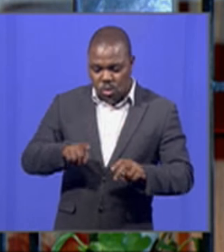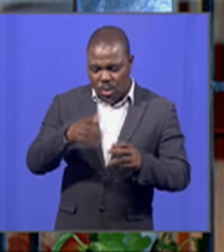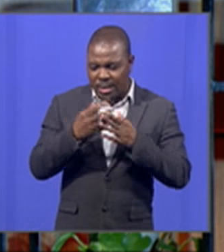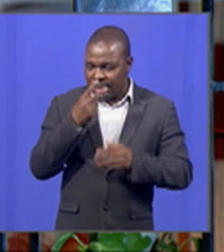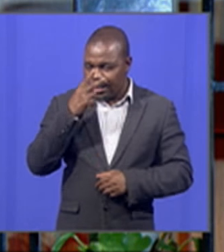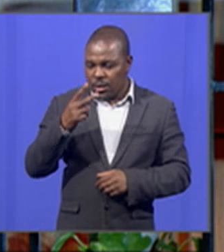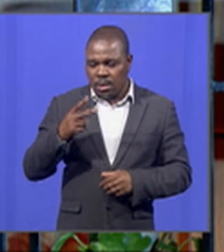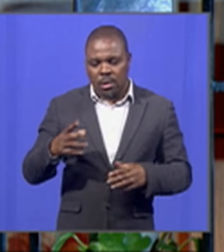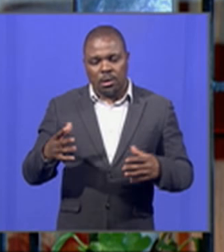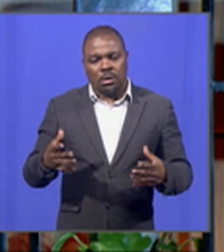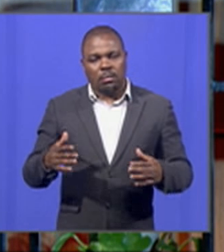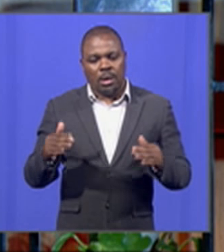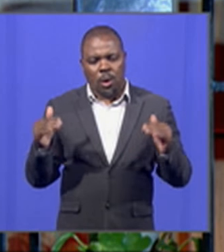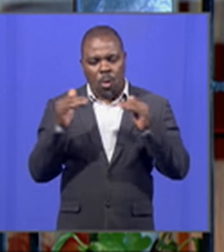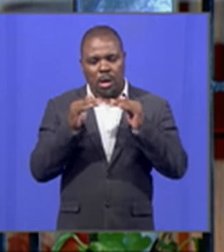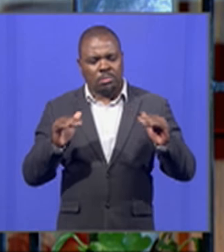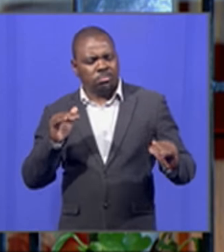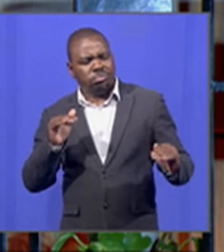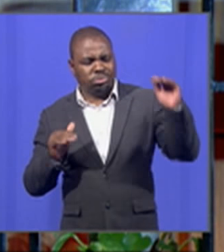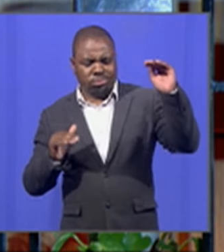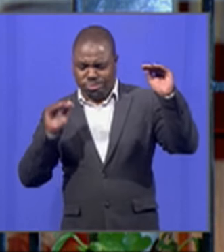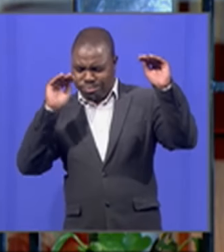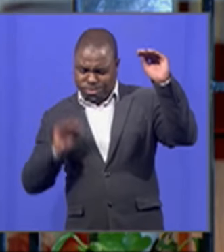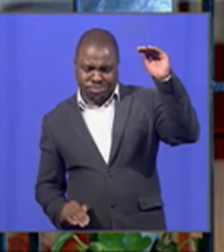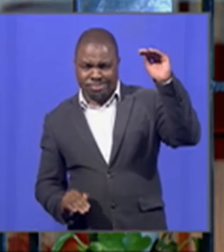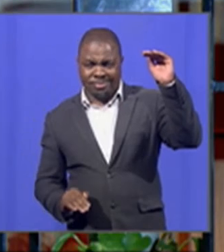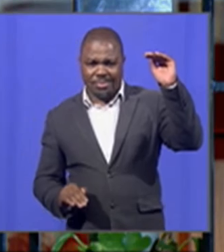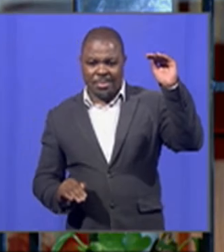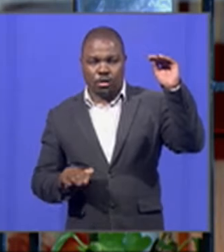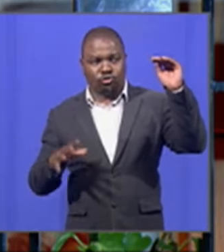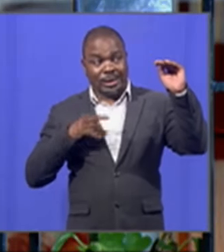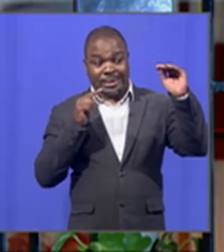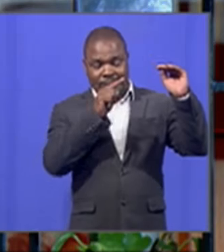inequality is associated with violent crime.